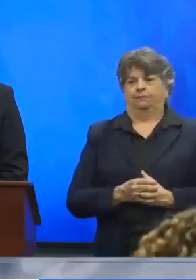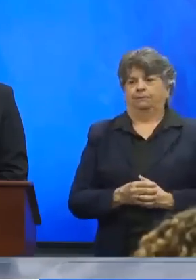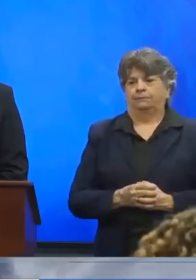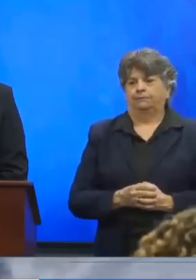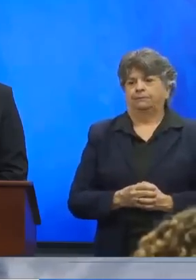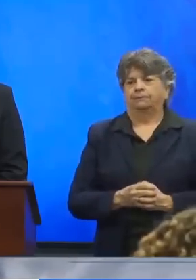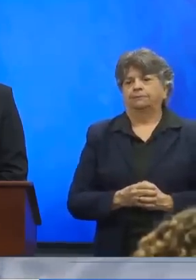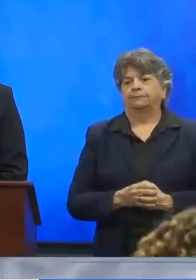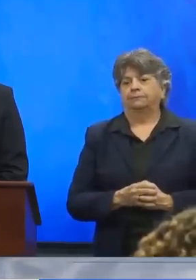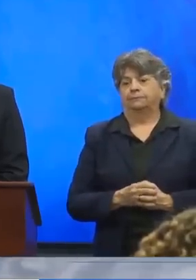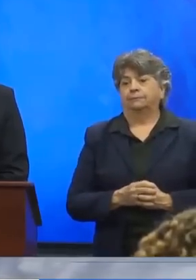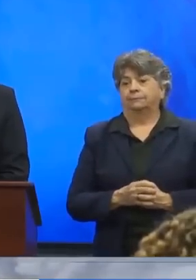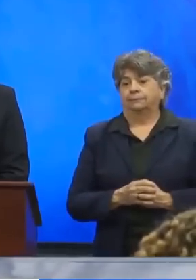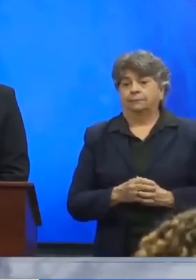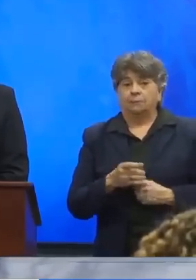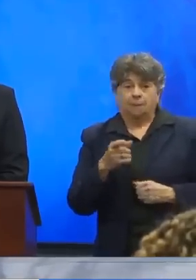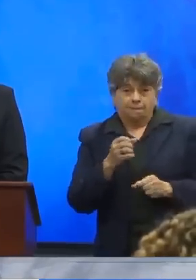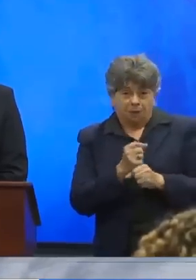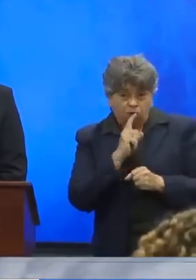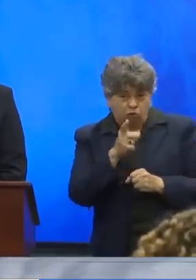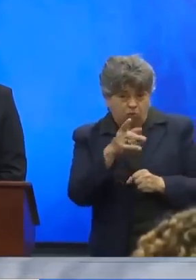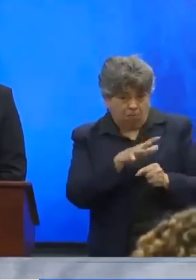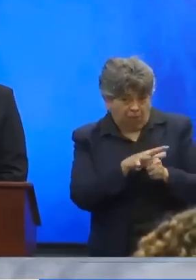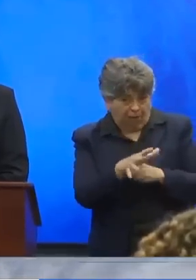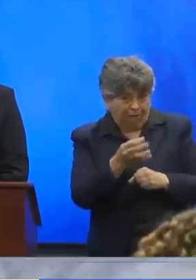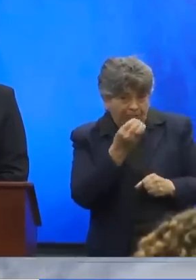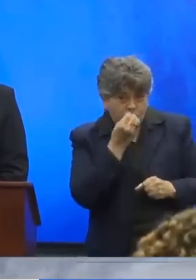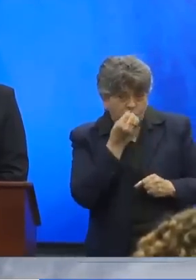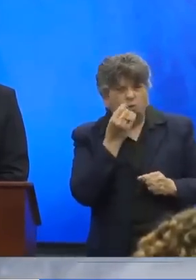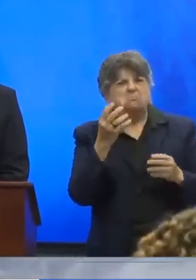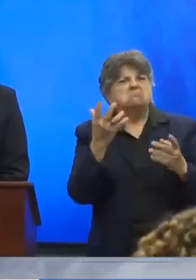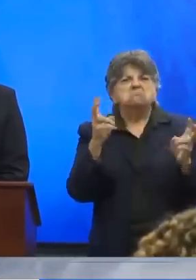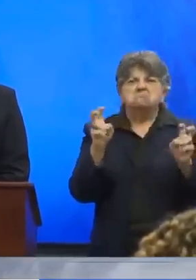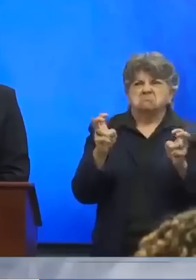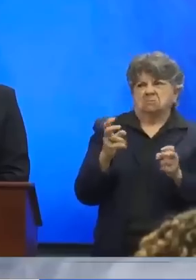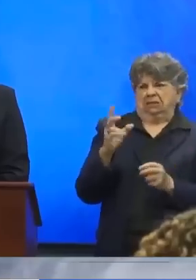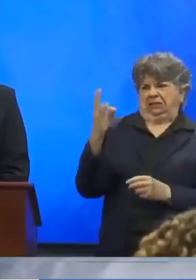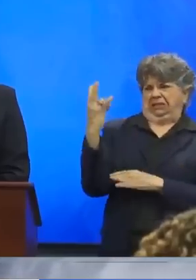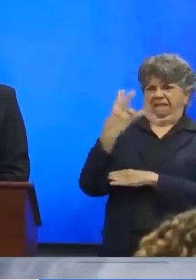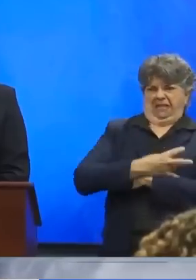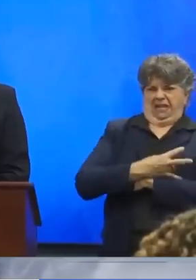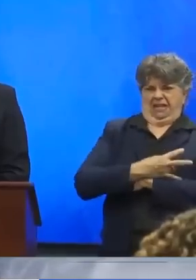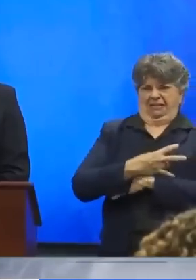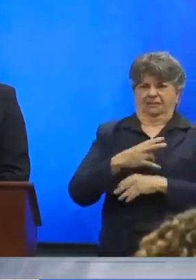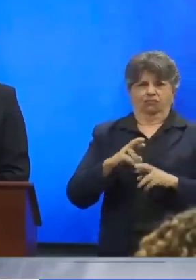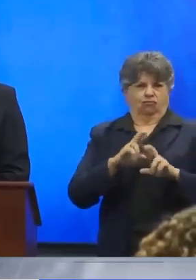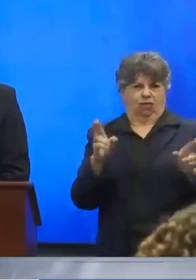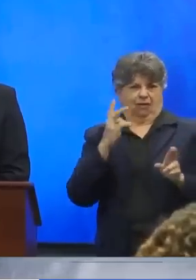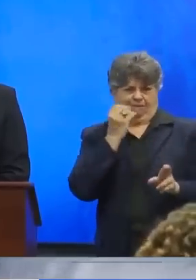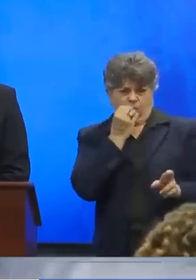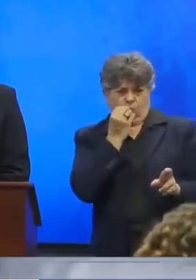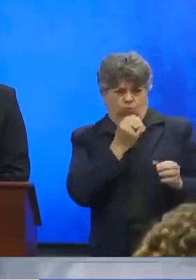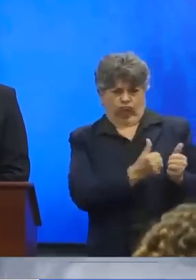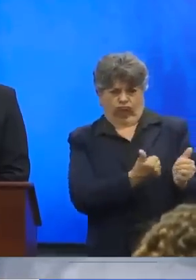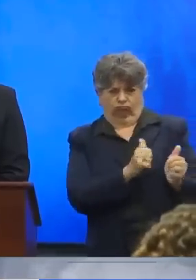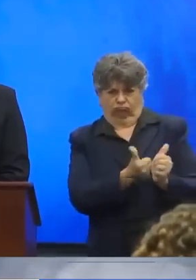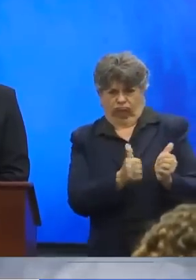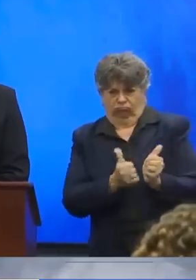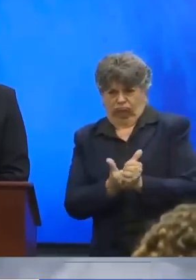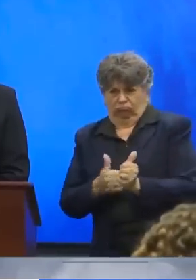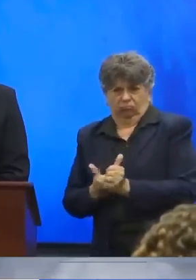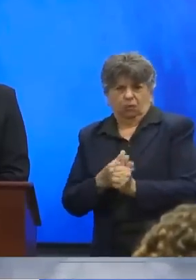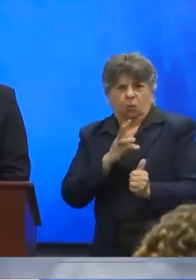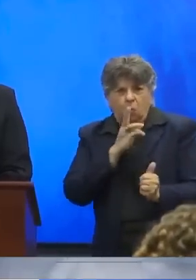food and water for the next 7 days. We will work diligently with the county to get food, water, fuel,